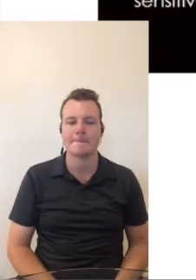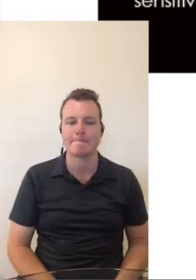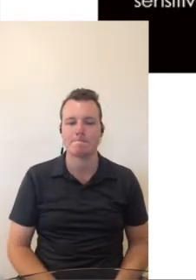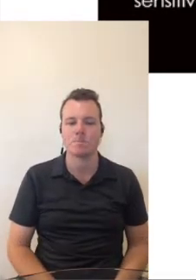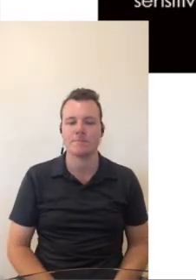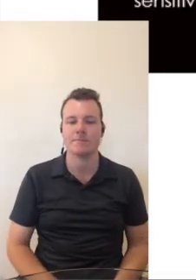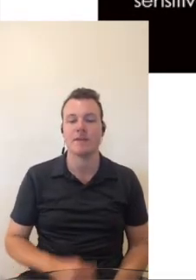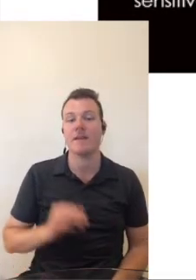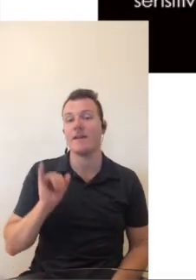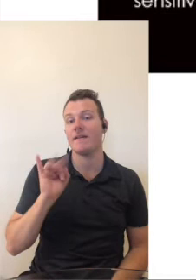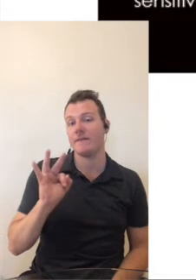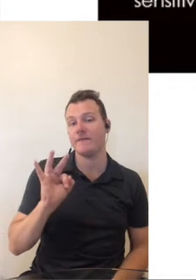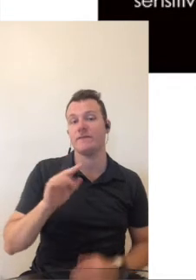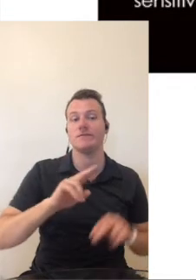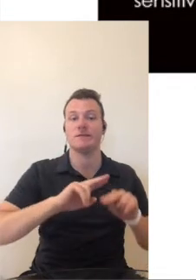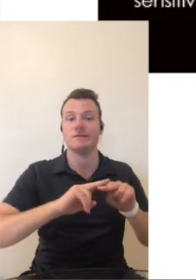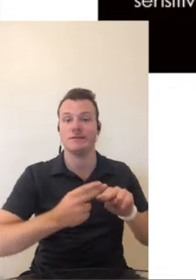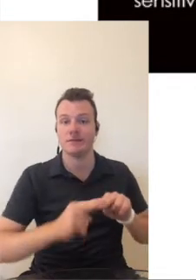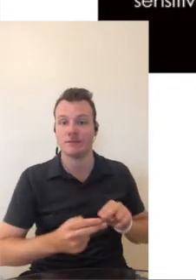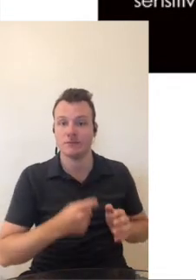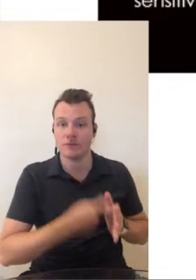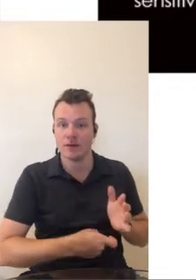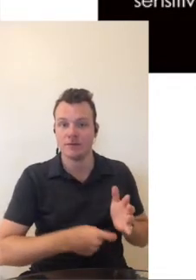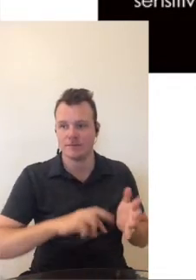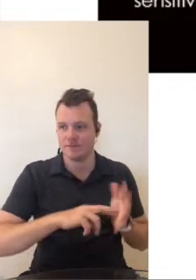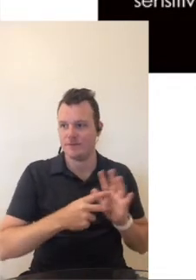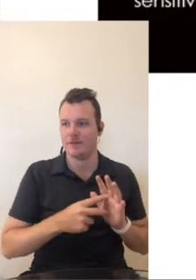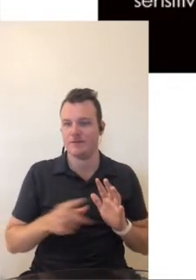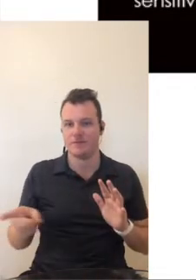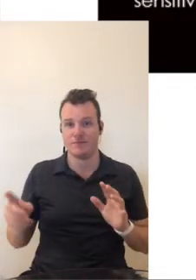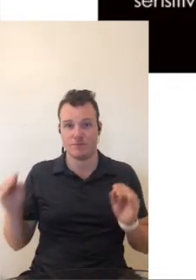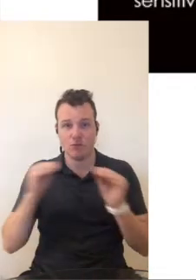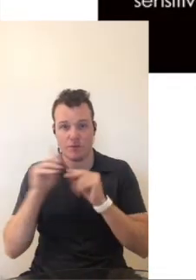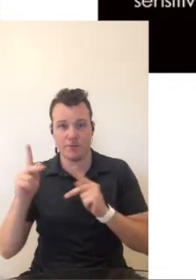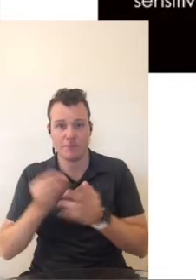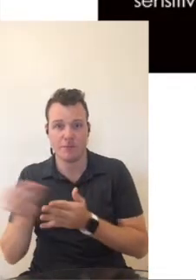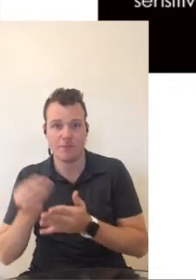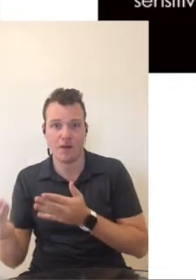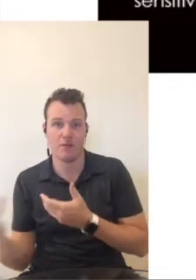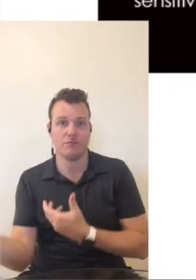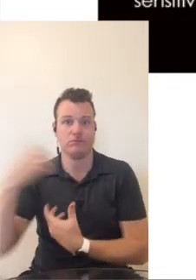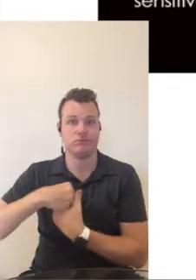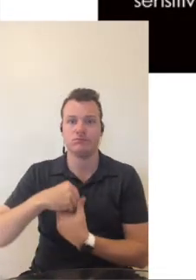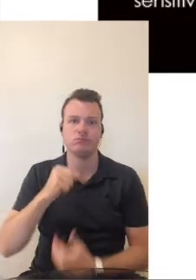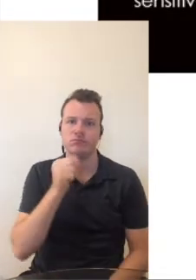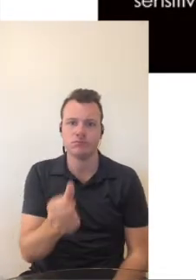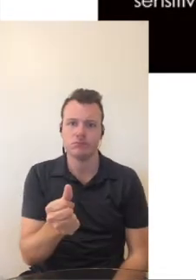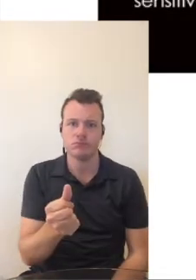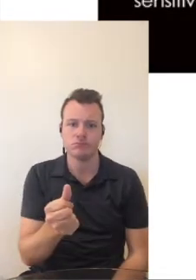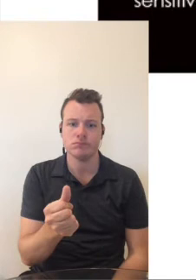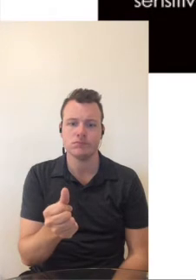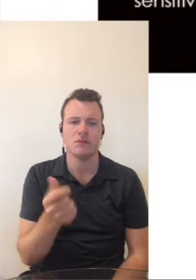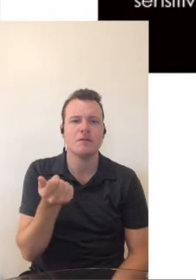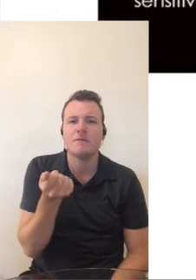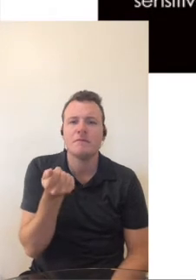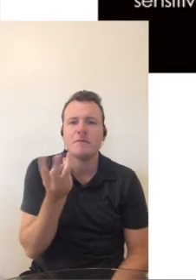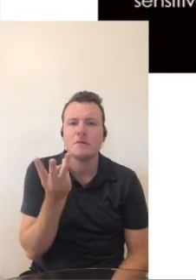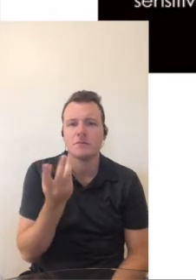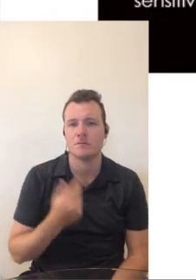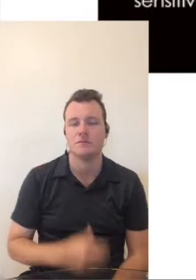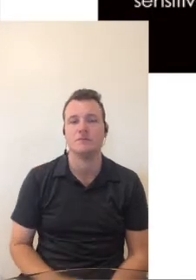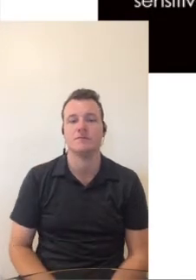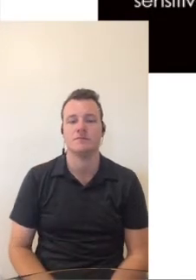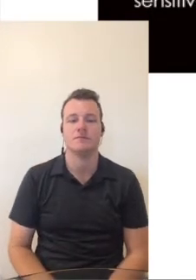I decrease my prices, I'm not going to gain a whole lot of individuals into the marketplace. I'm going to gain a few,